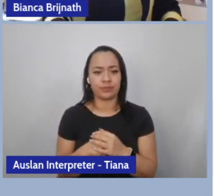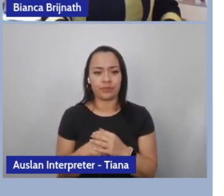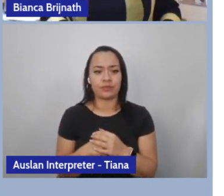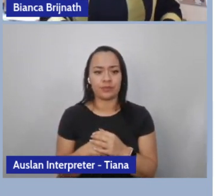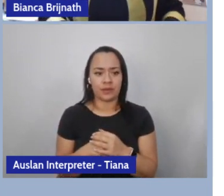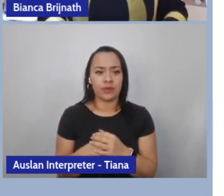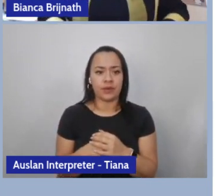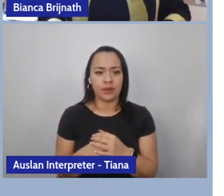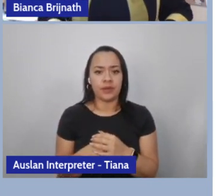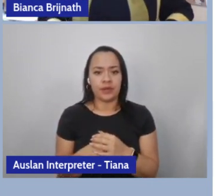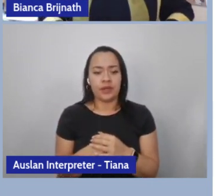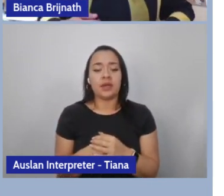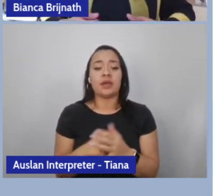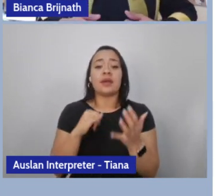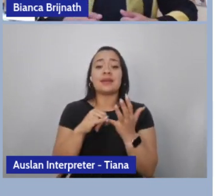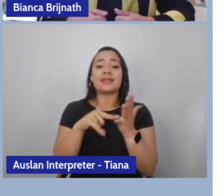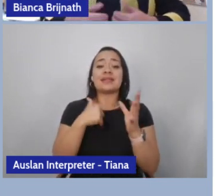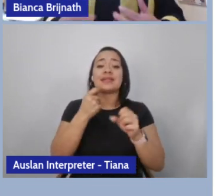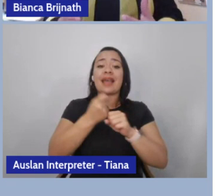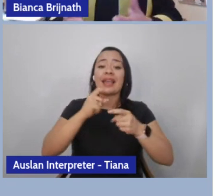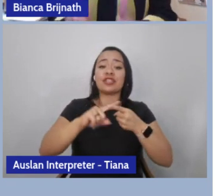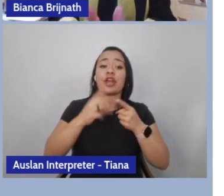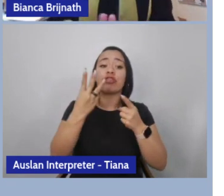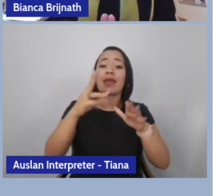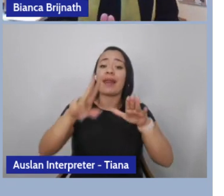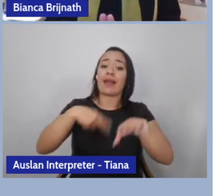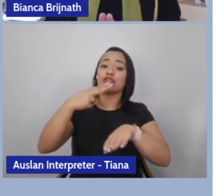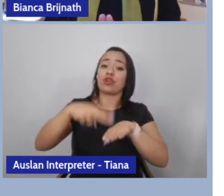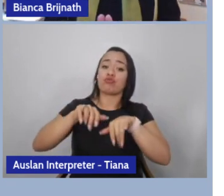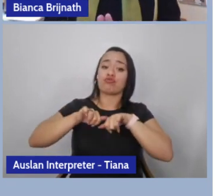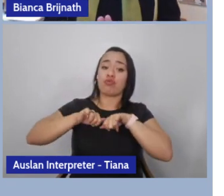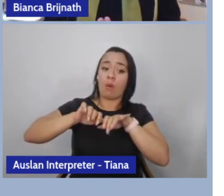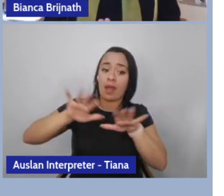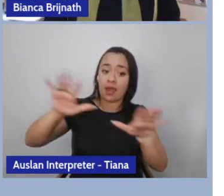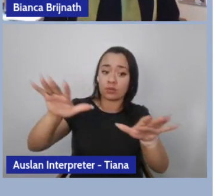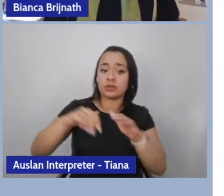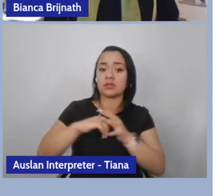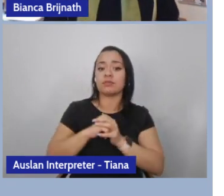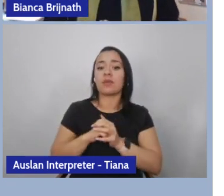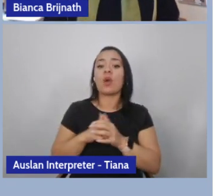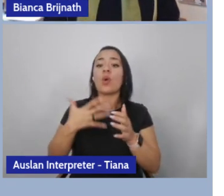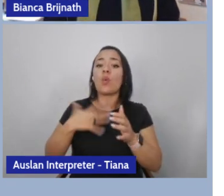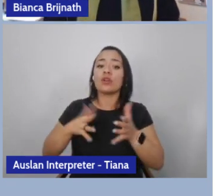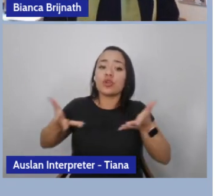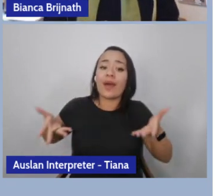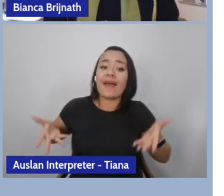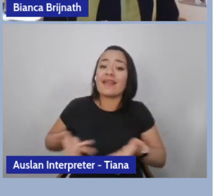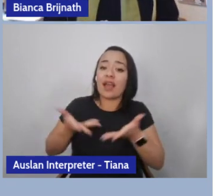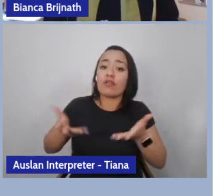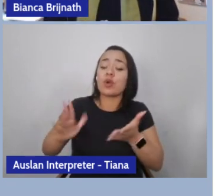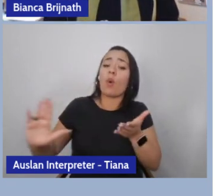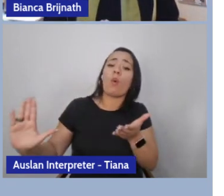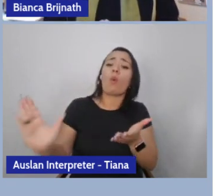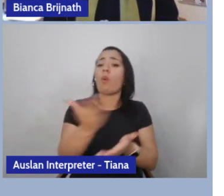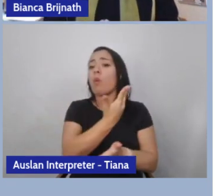So at this stage 3 national rollout, what we really would like to encourage all interpreters to do, regardless of language or level, is